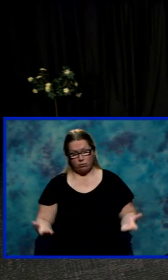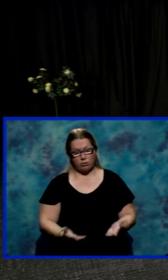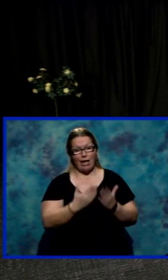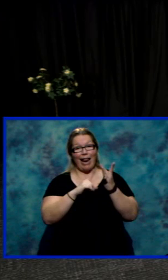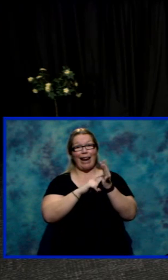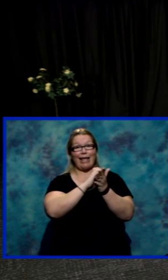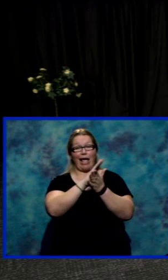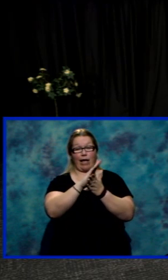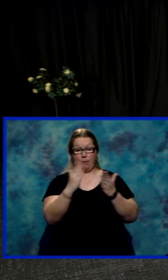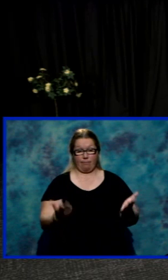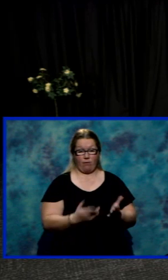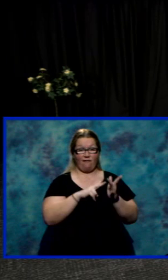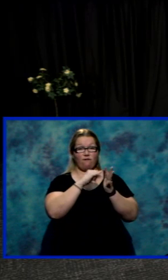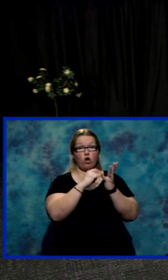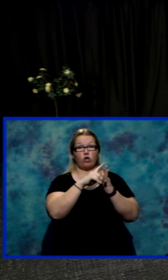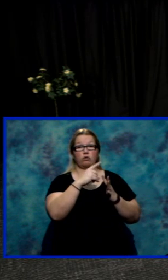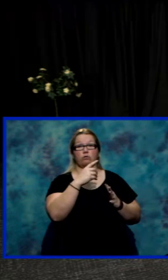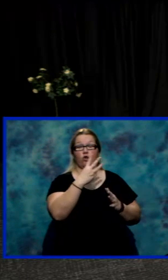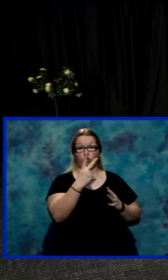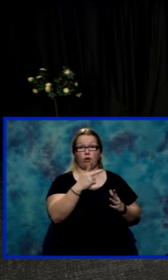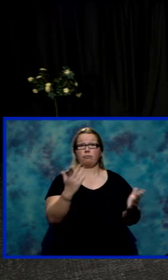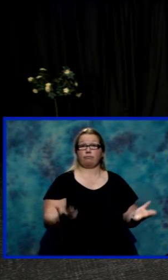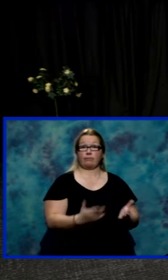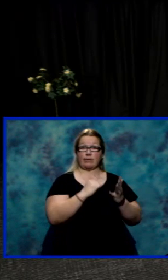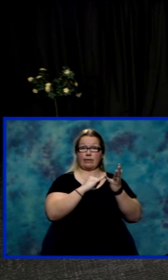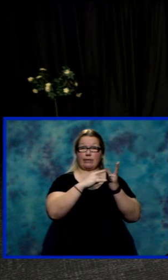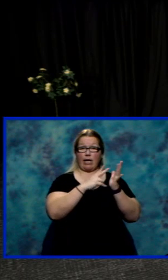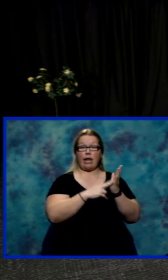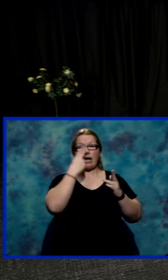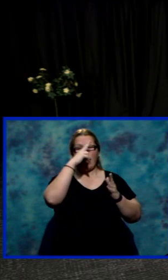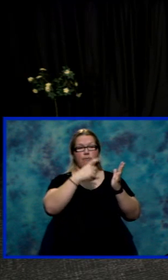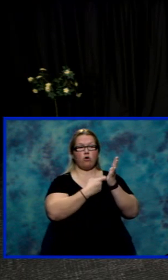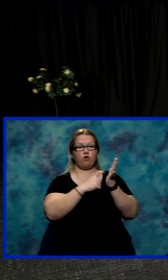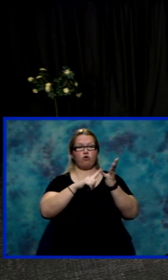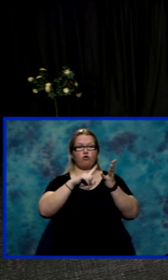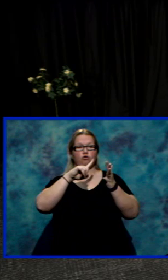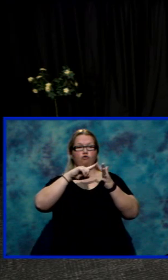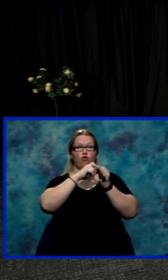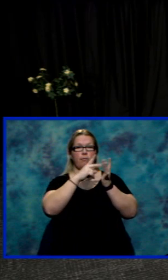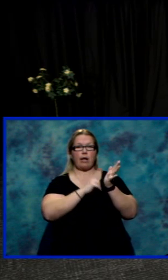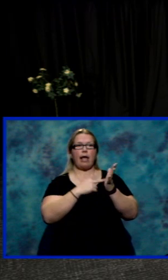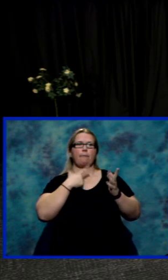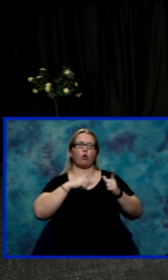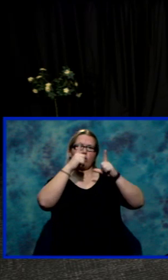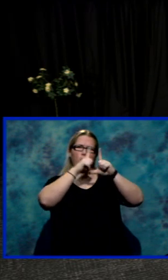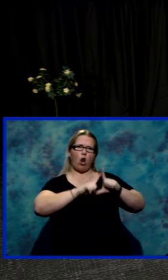became pregnant in verse 32 and gave birth to a son. And she named him Reuben, for she said, it is because the Lord has seen my misery, surely